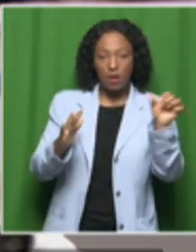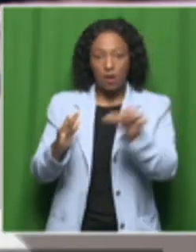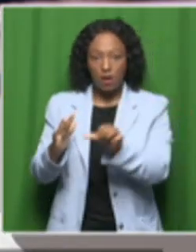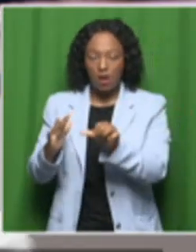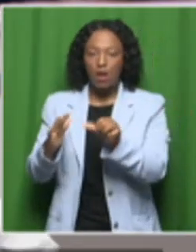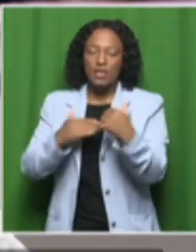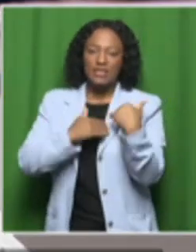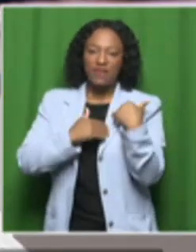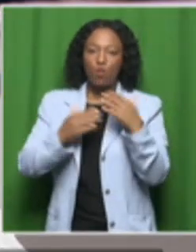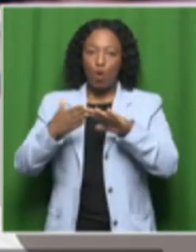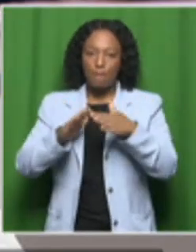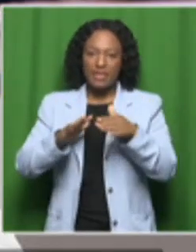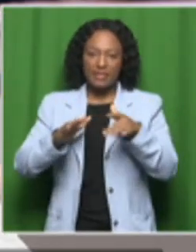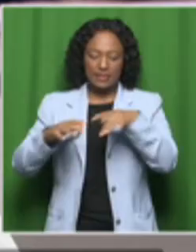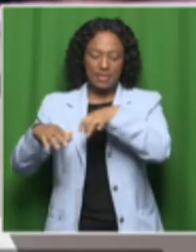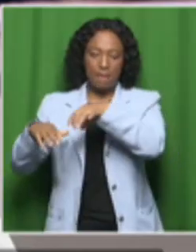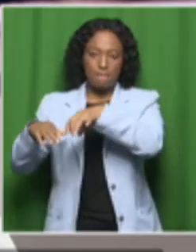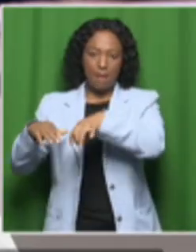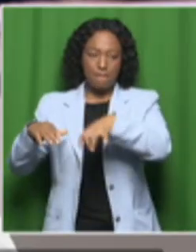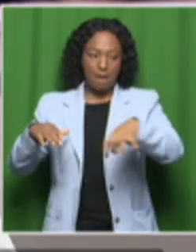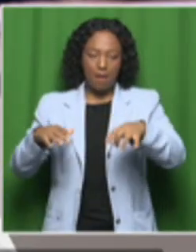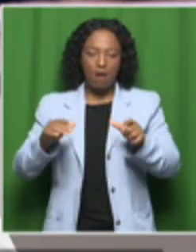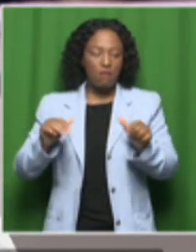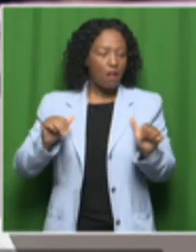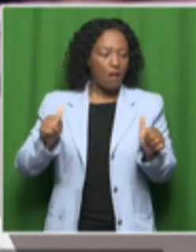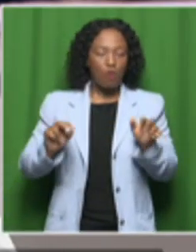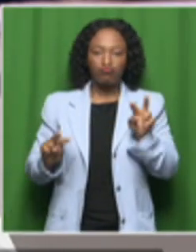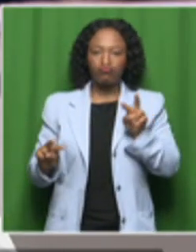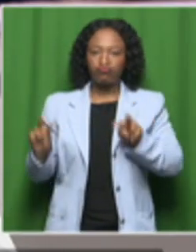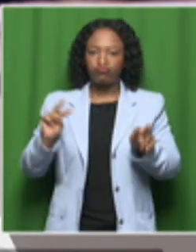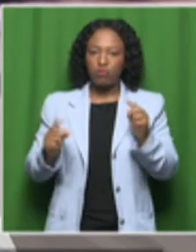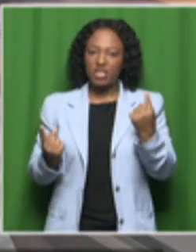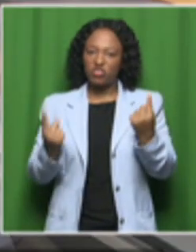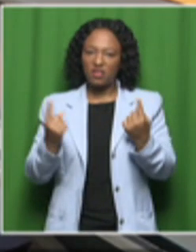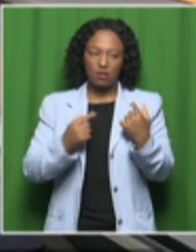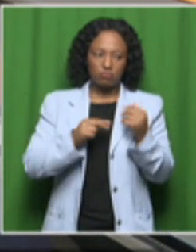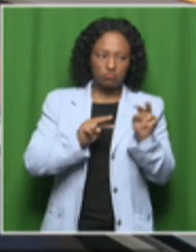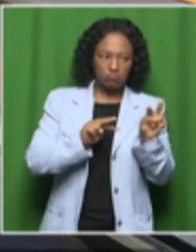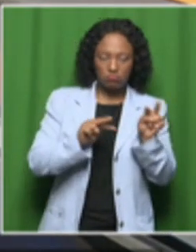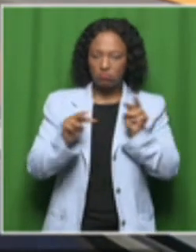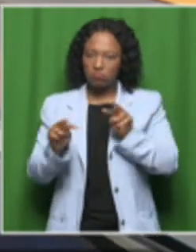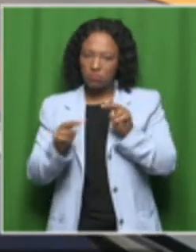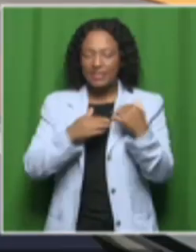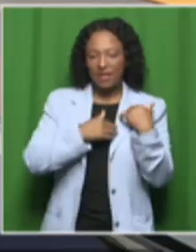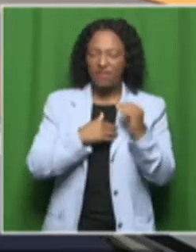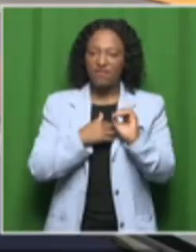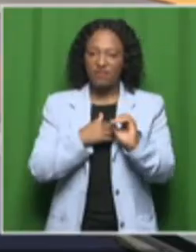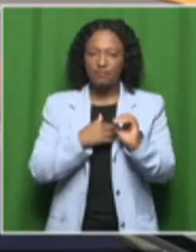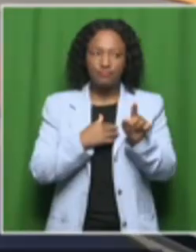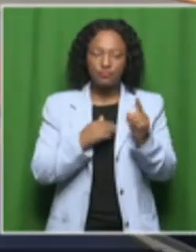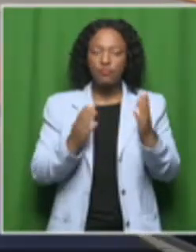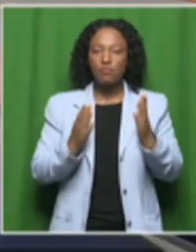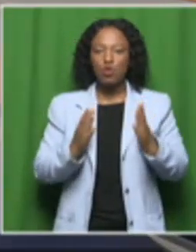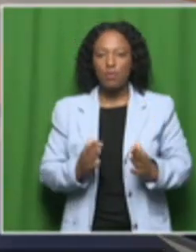have in those informal settlements. It's also testament to the strength of the human spirit. Yes. And you're shifting